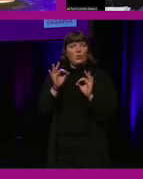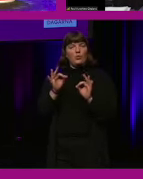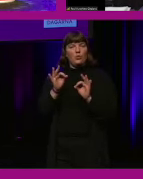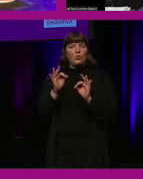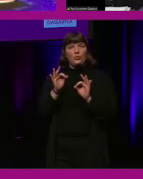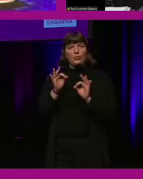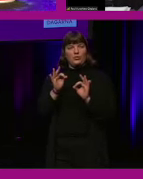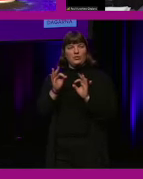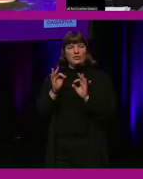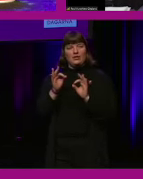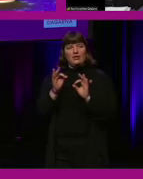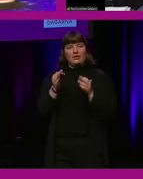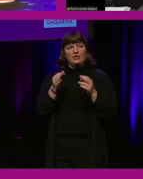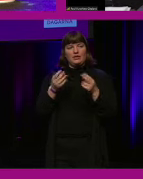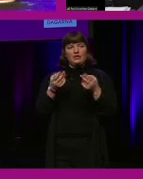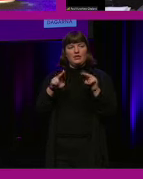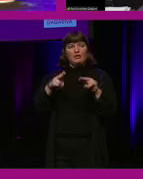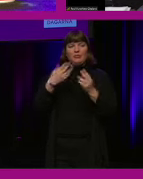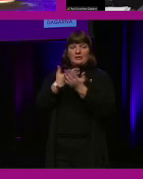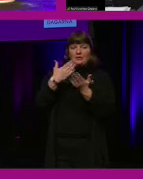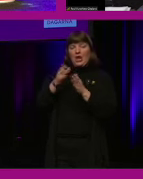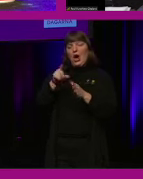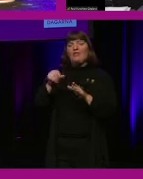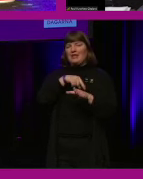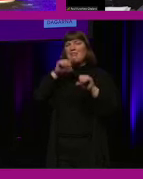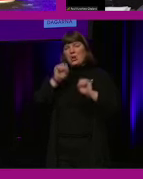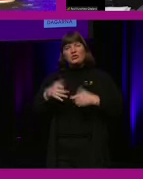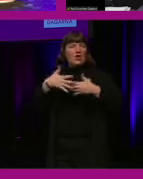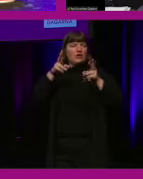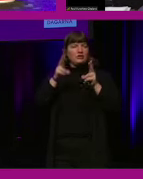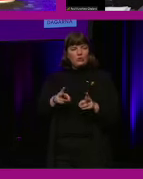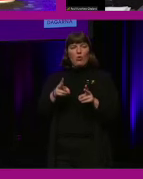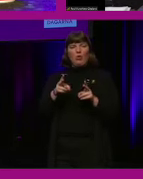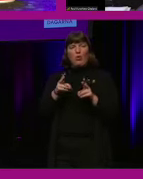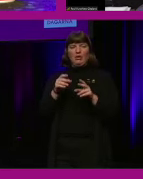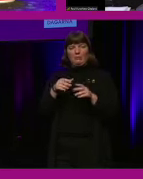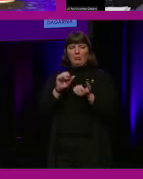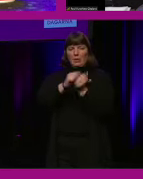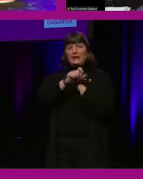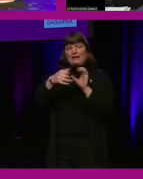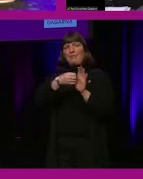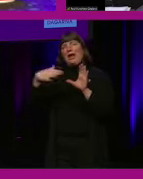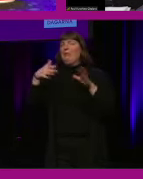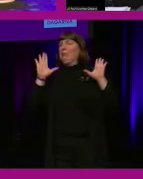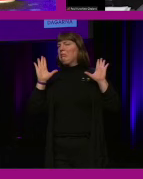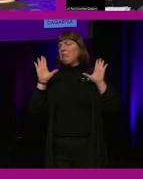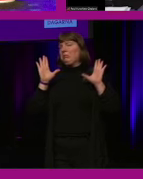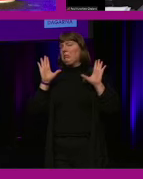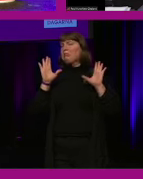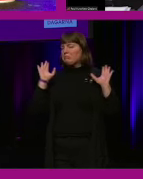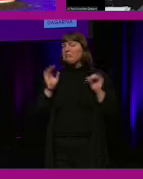legal arguments, by compelling political justifications. And